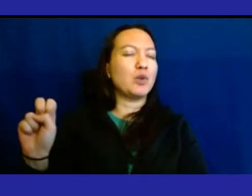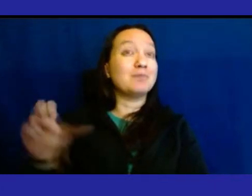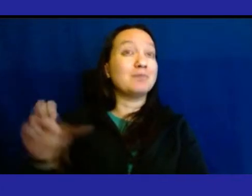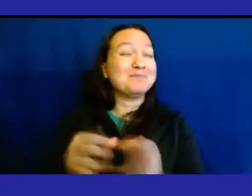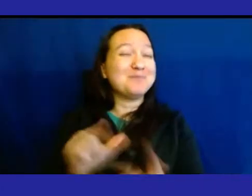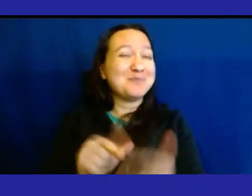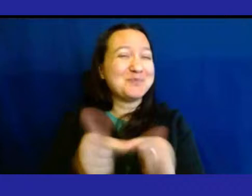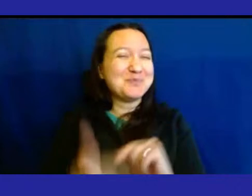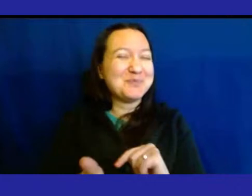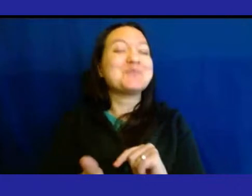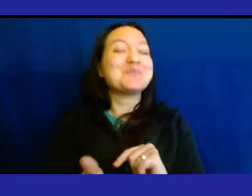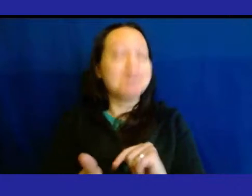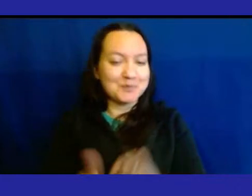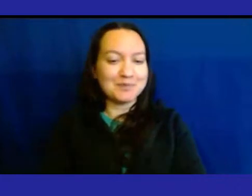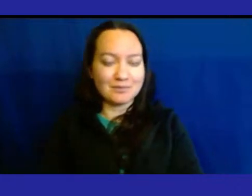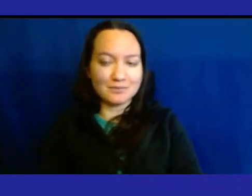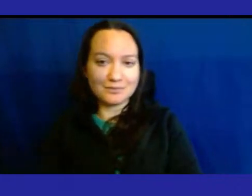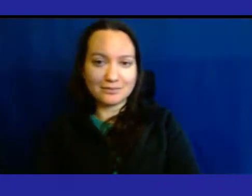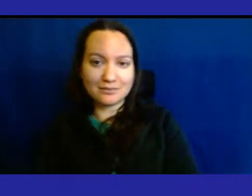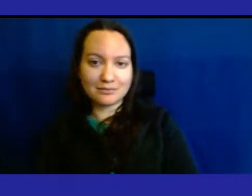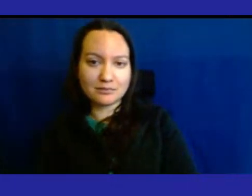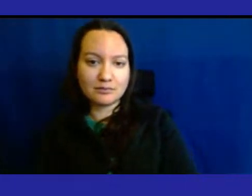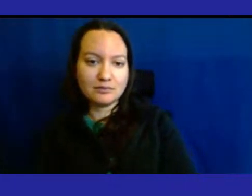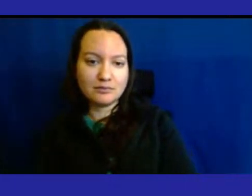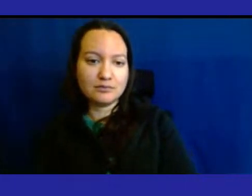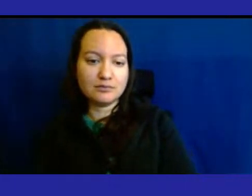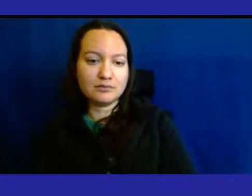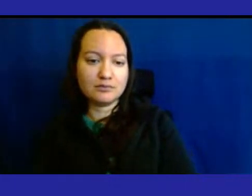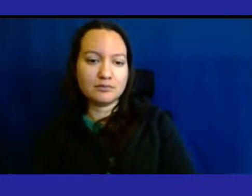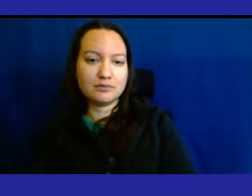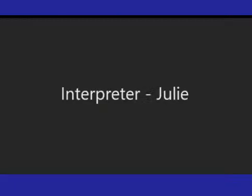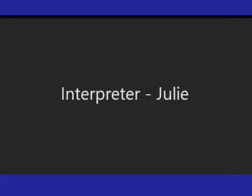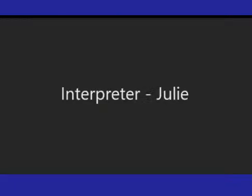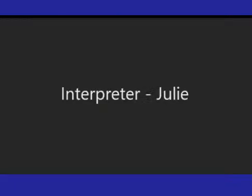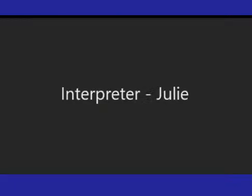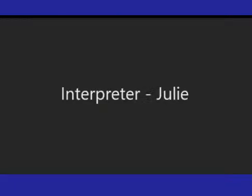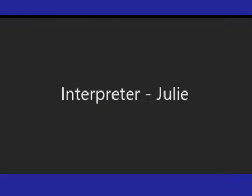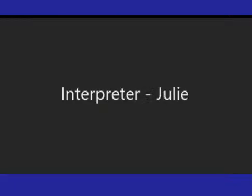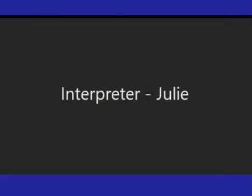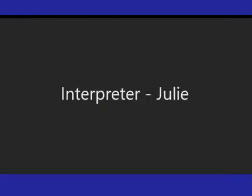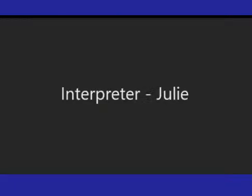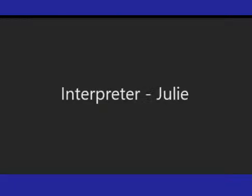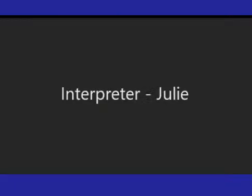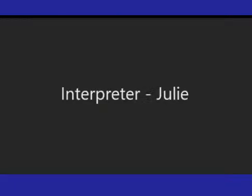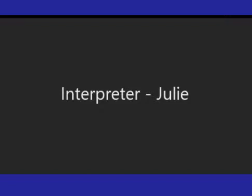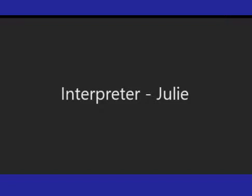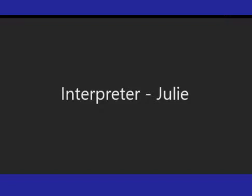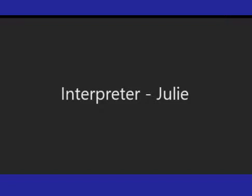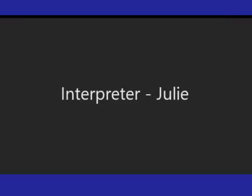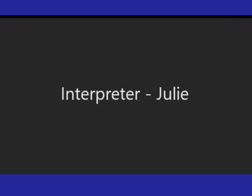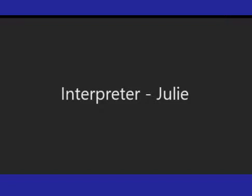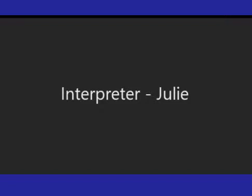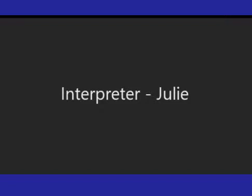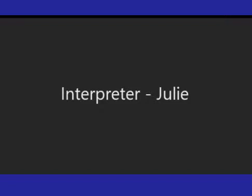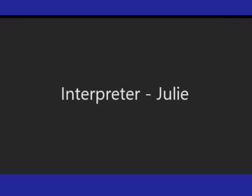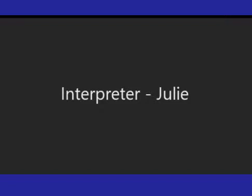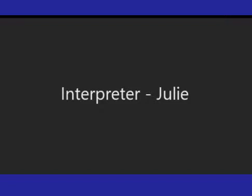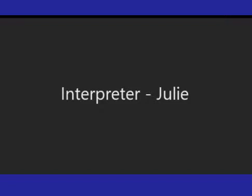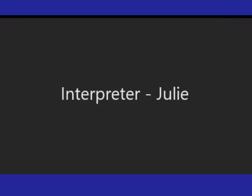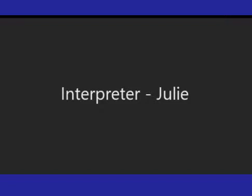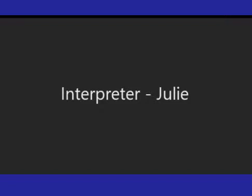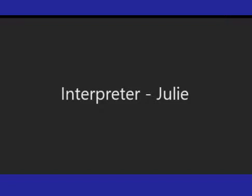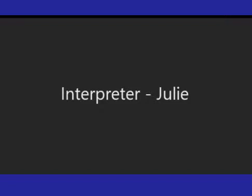The next slide has the IT team's work. You can see this is where we have such large numbers, 46